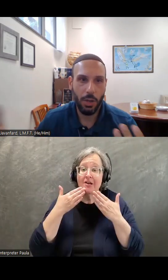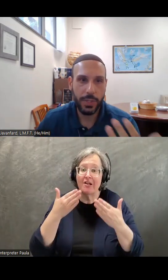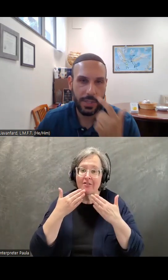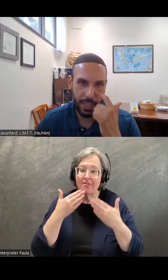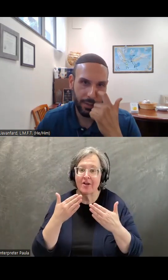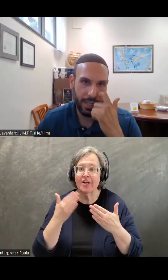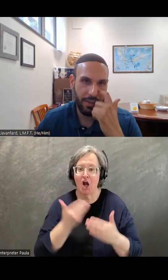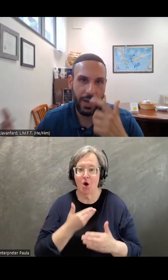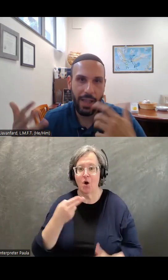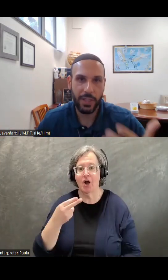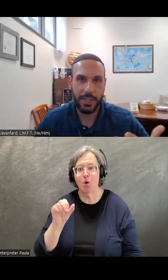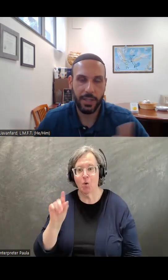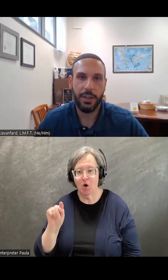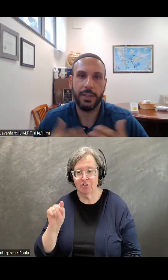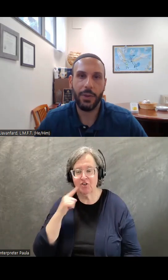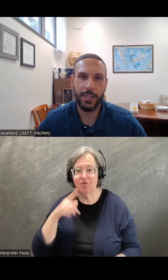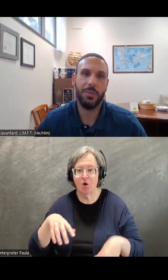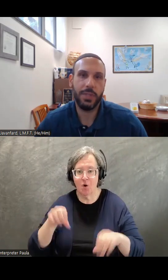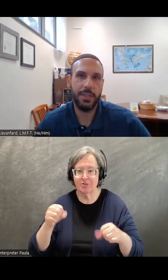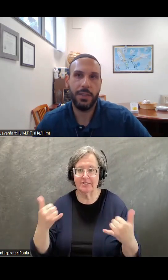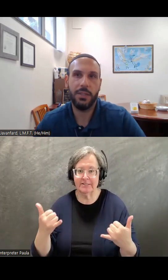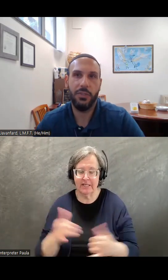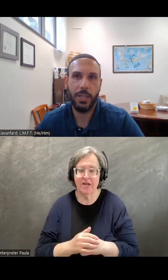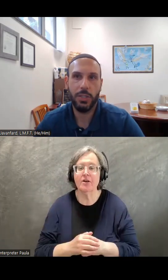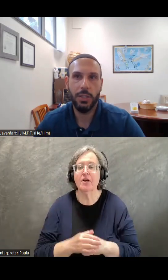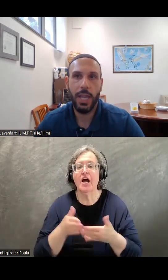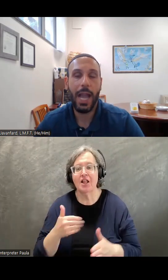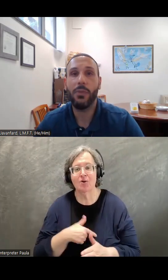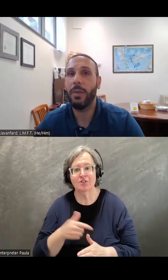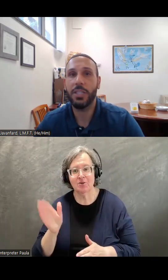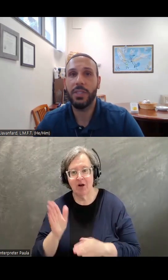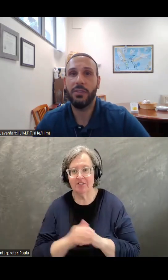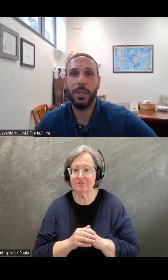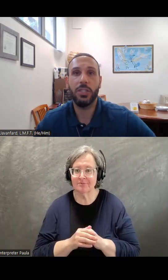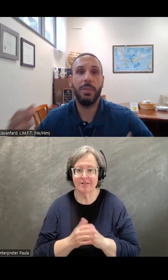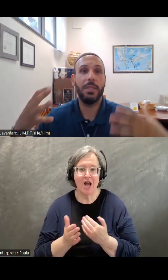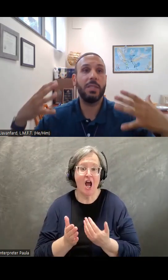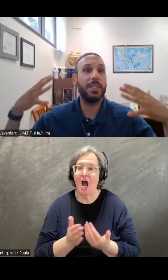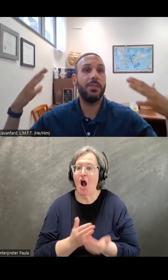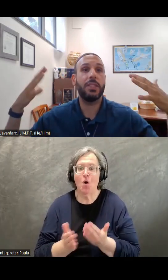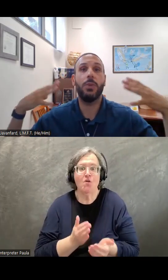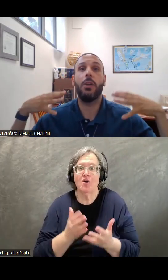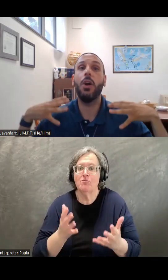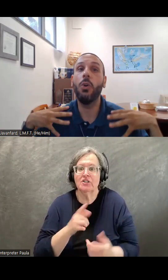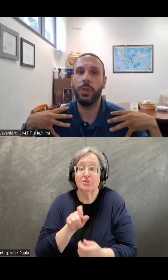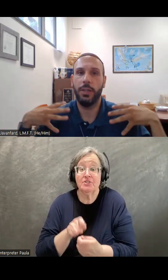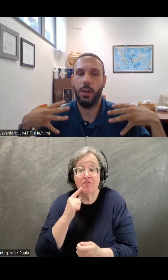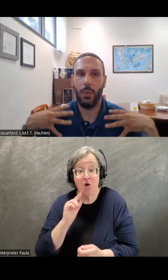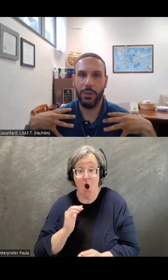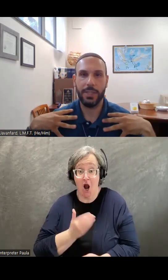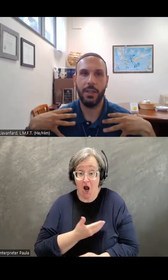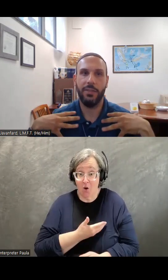our hosts here today for having us here and allowing us to present on this information. However much of this information may be specific to our